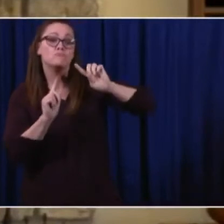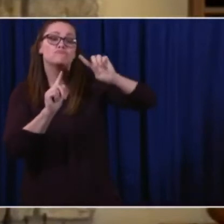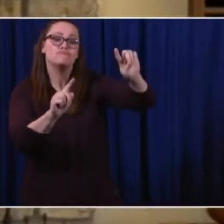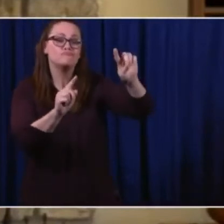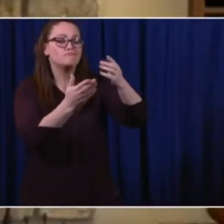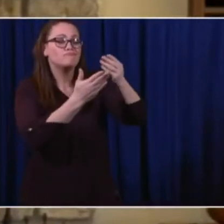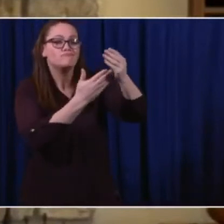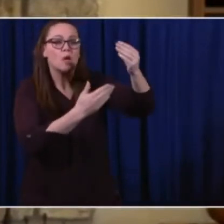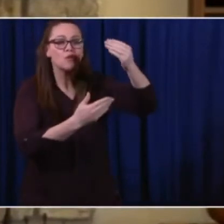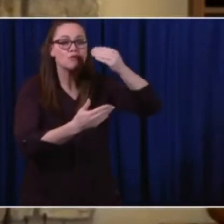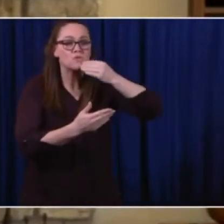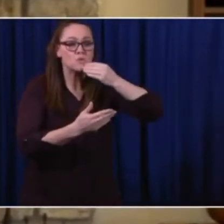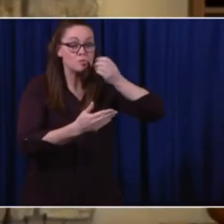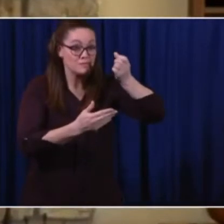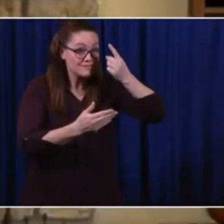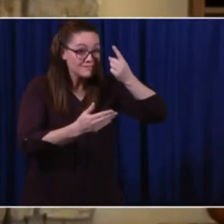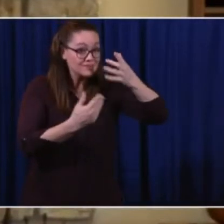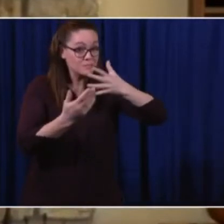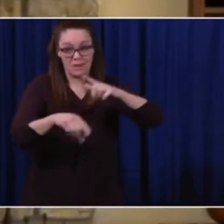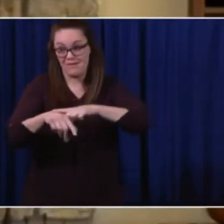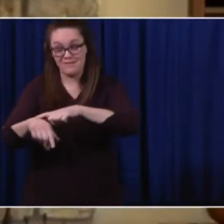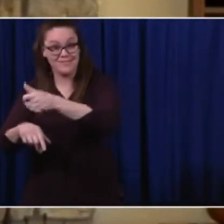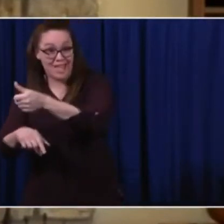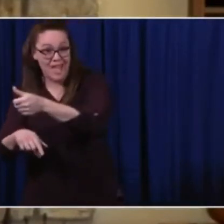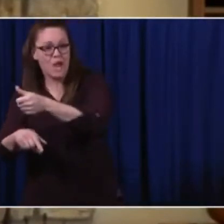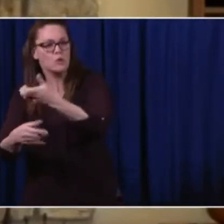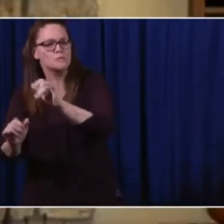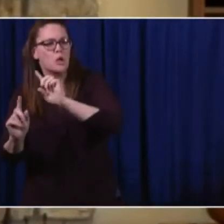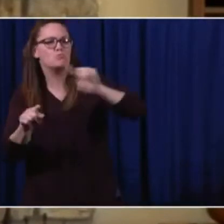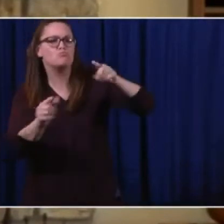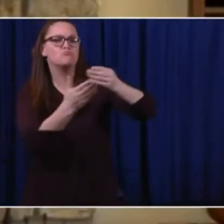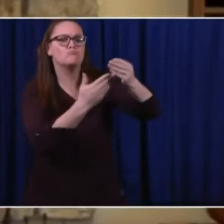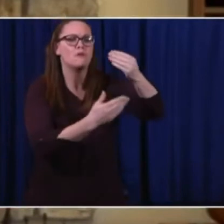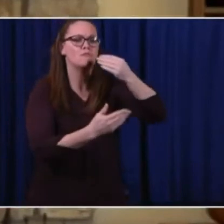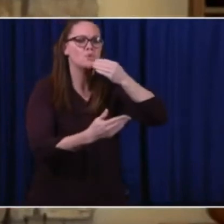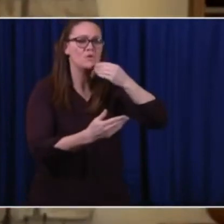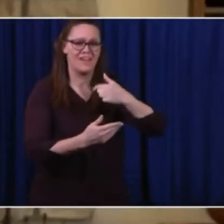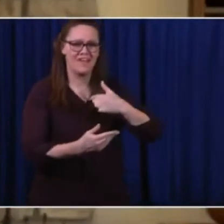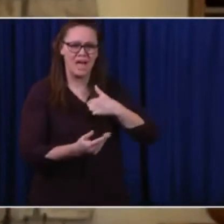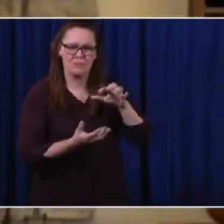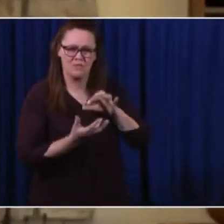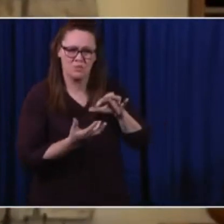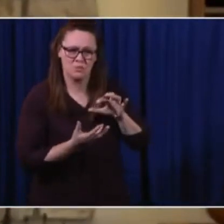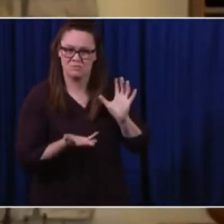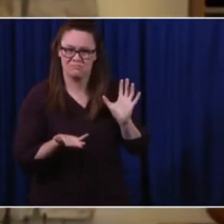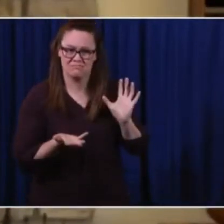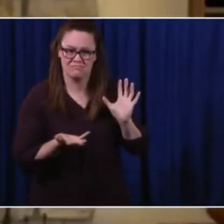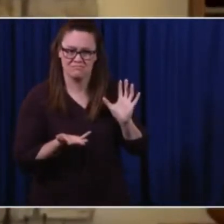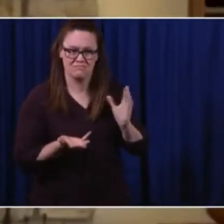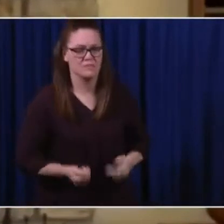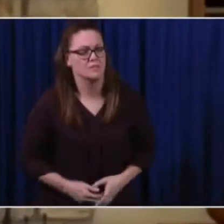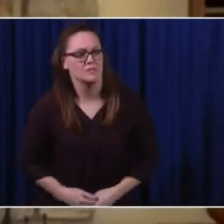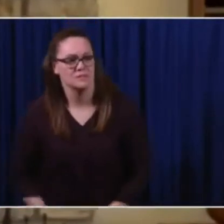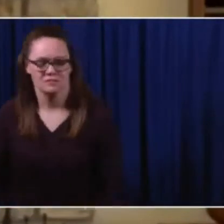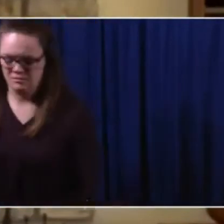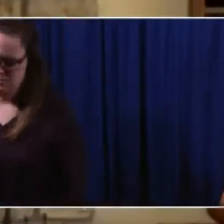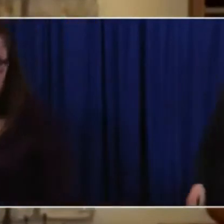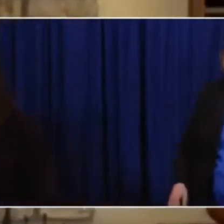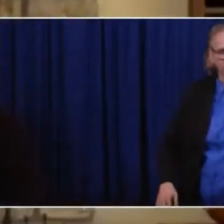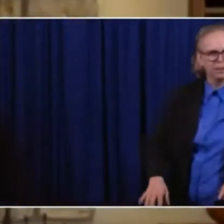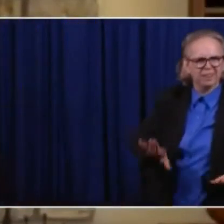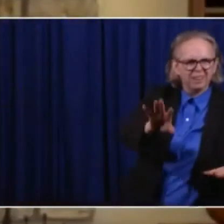after 10 p.m. And I guess I'm a little confused on how that would work if all retail. Look, I don't know if any grocery stores open beyond